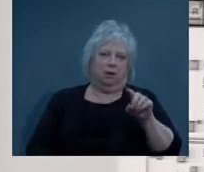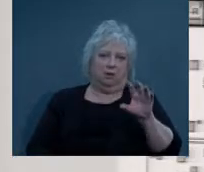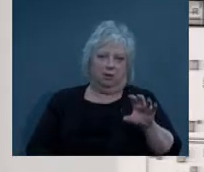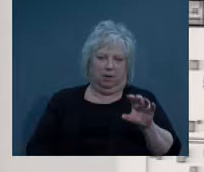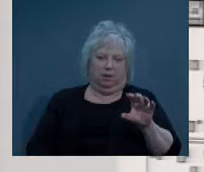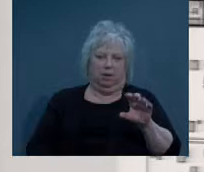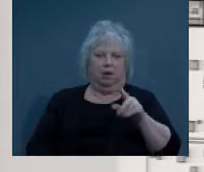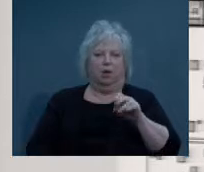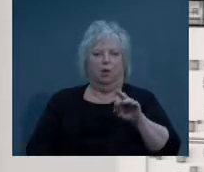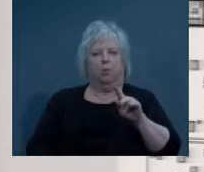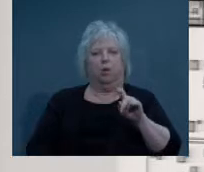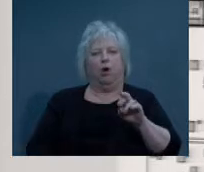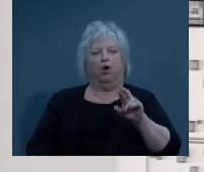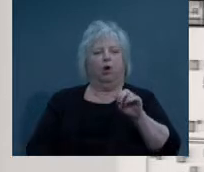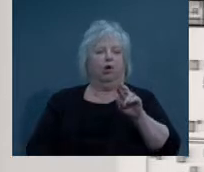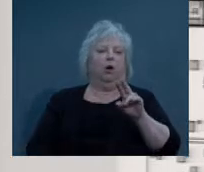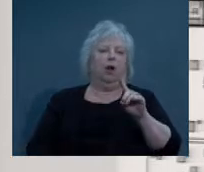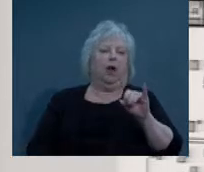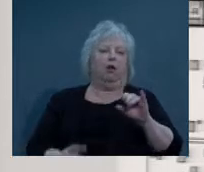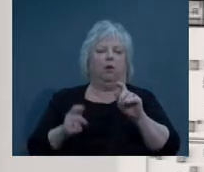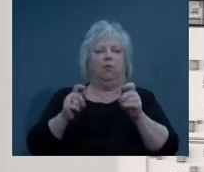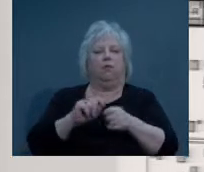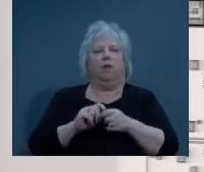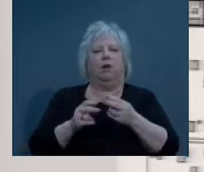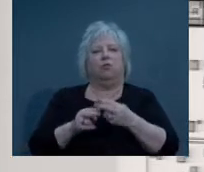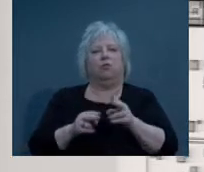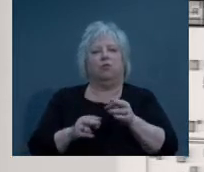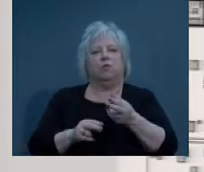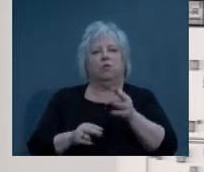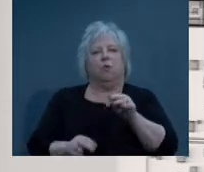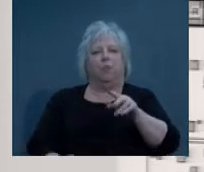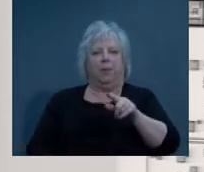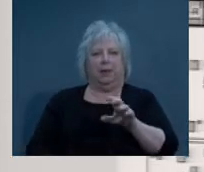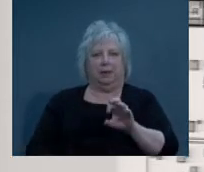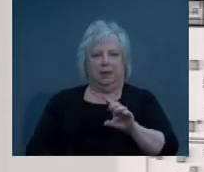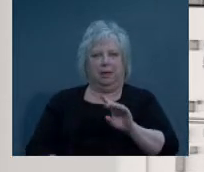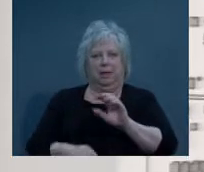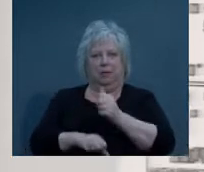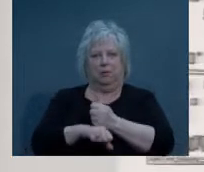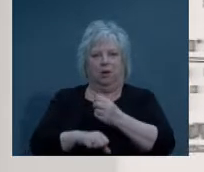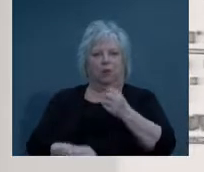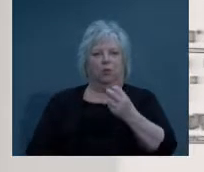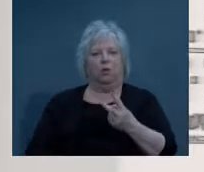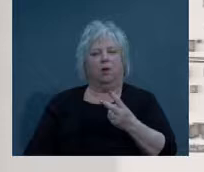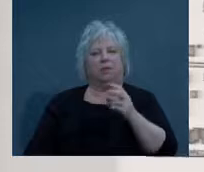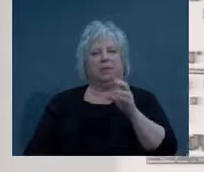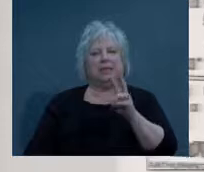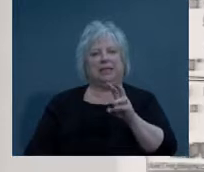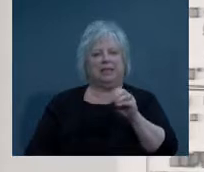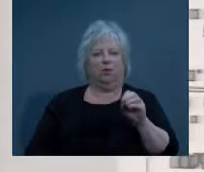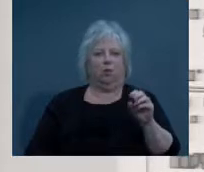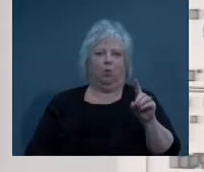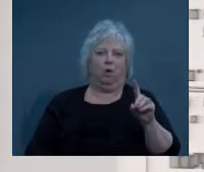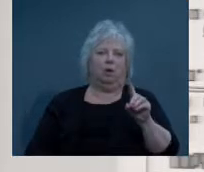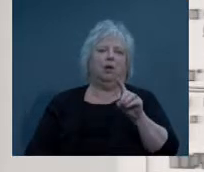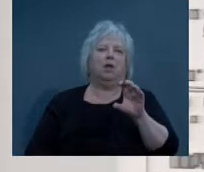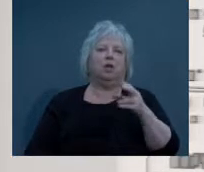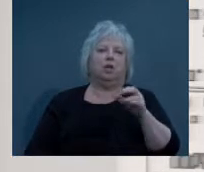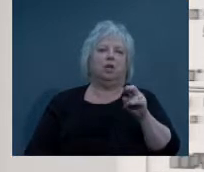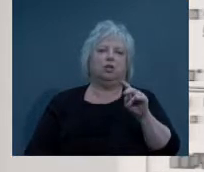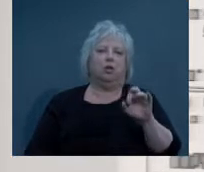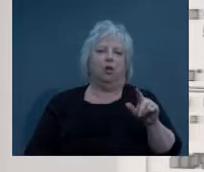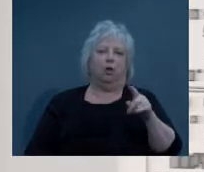Z-5803-C, Parker Audi revised short form PCD located at 12601 Chenal